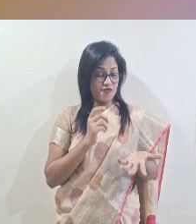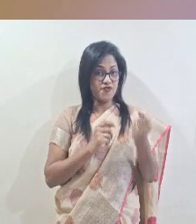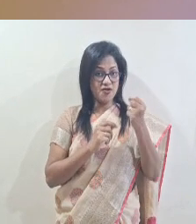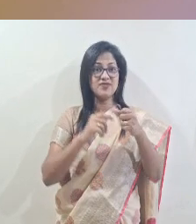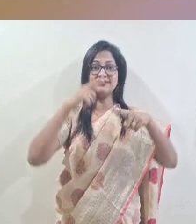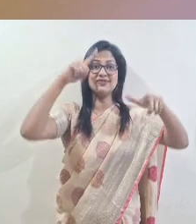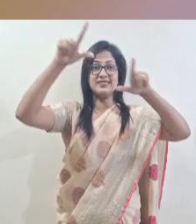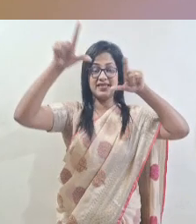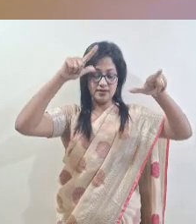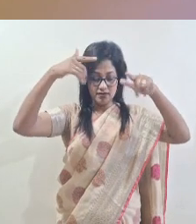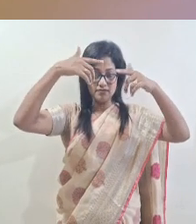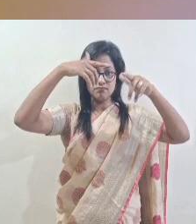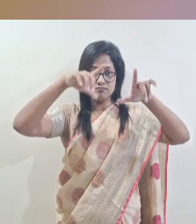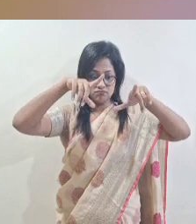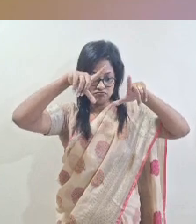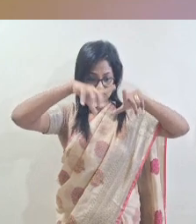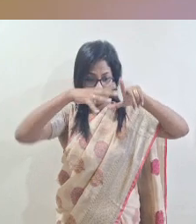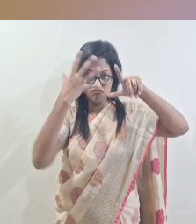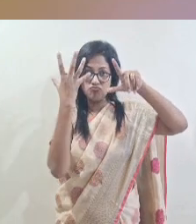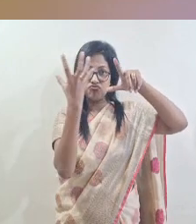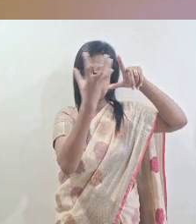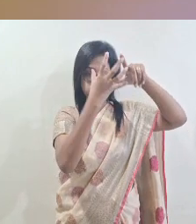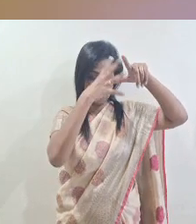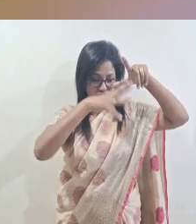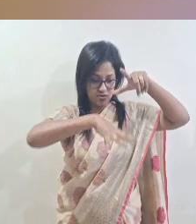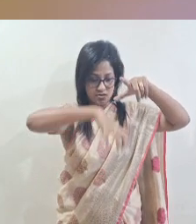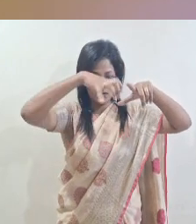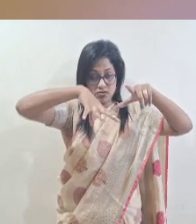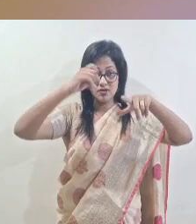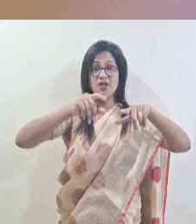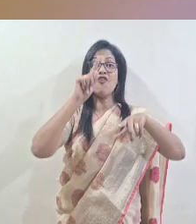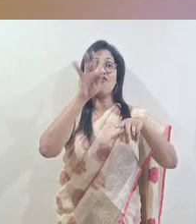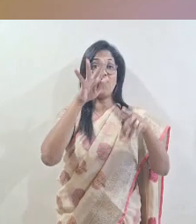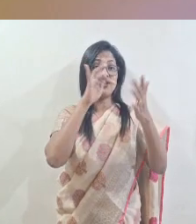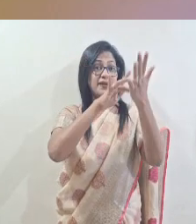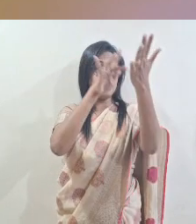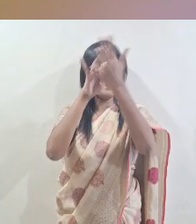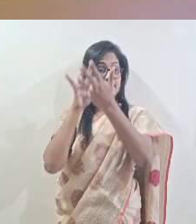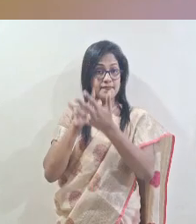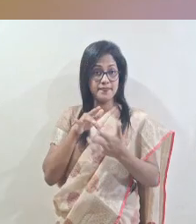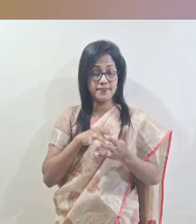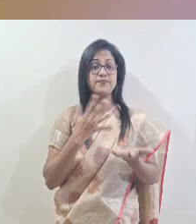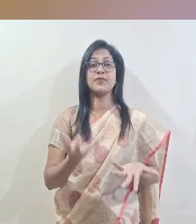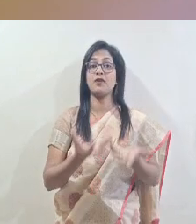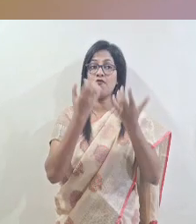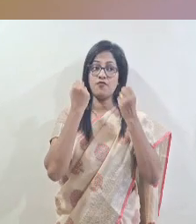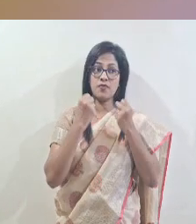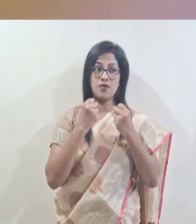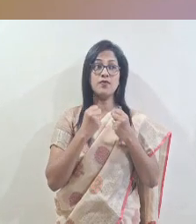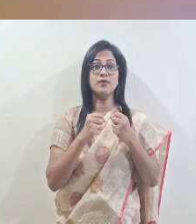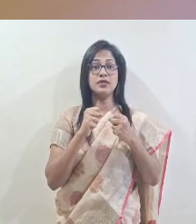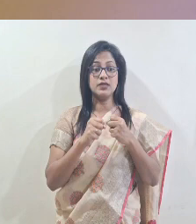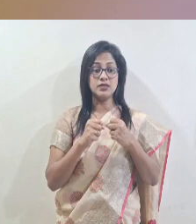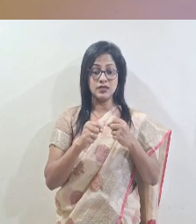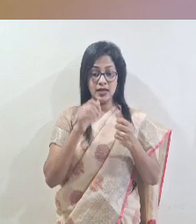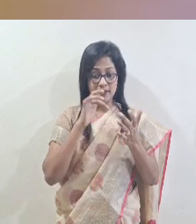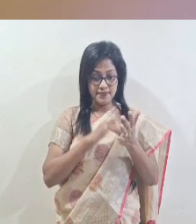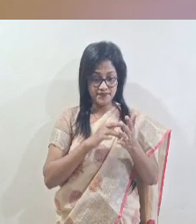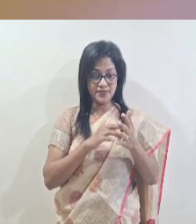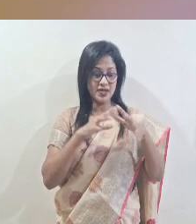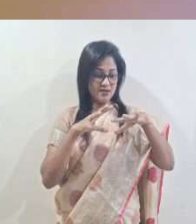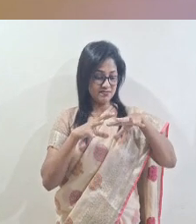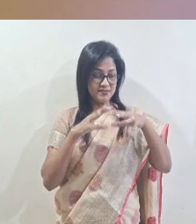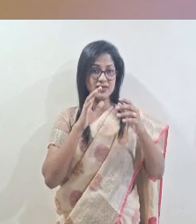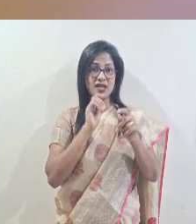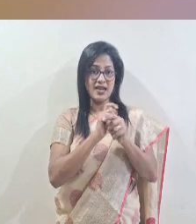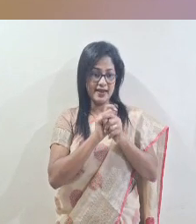on satellite imagery. Total 14 candidate locations we identified and performed location allocation